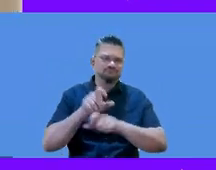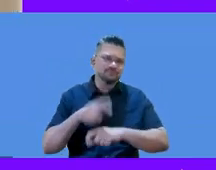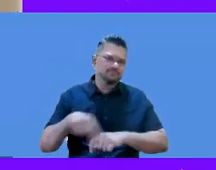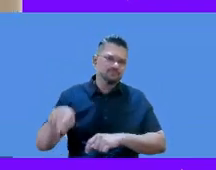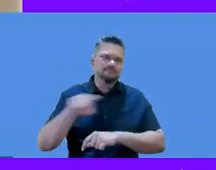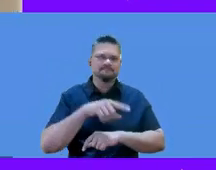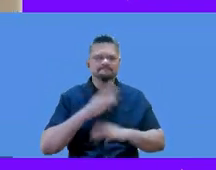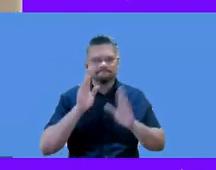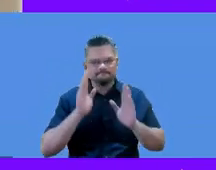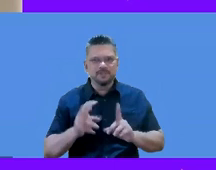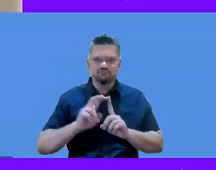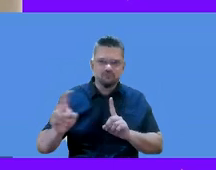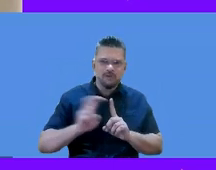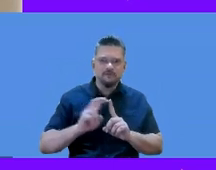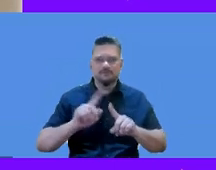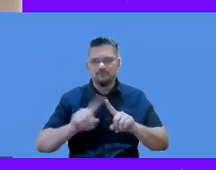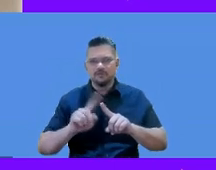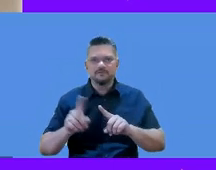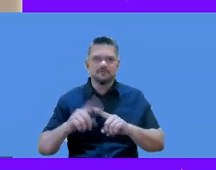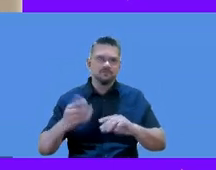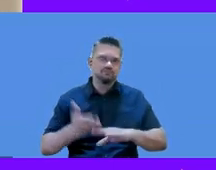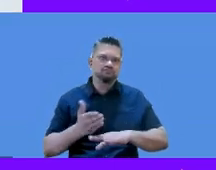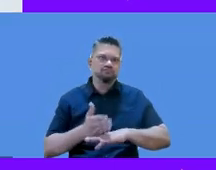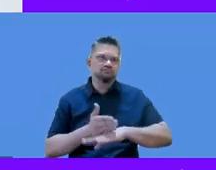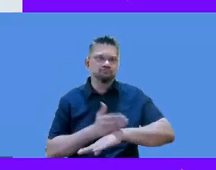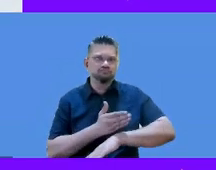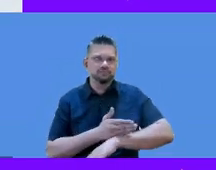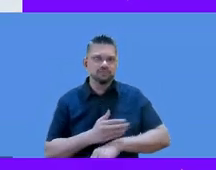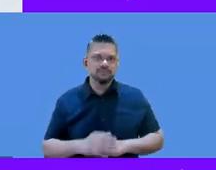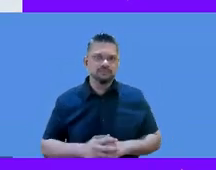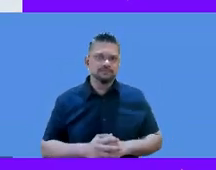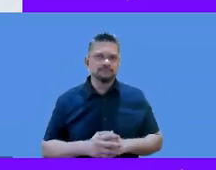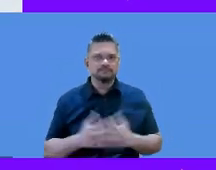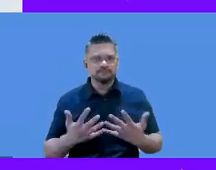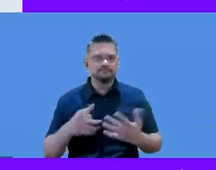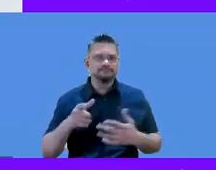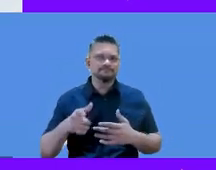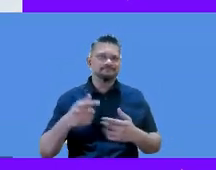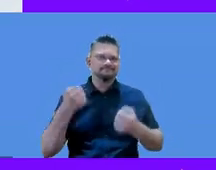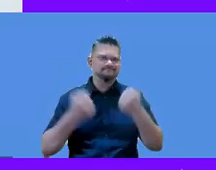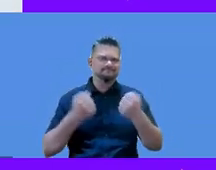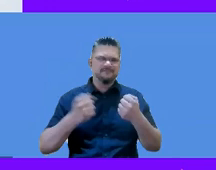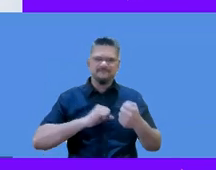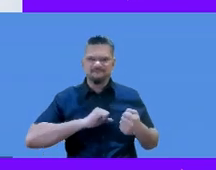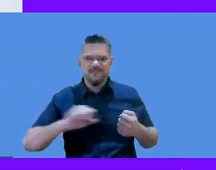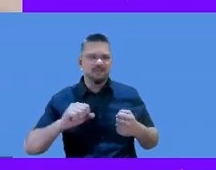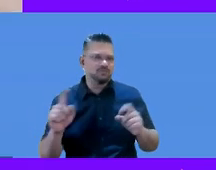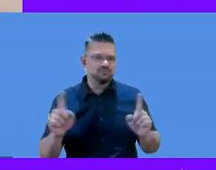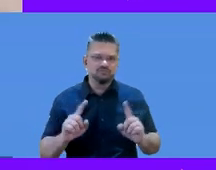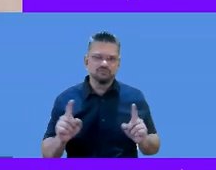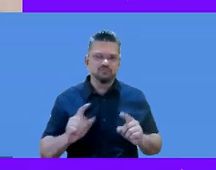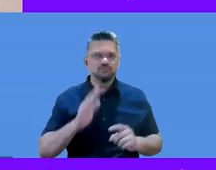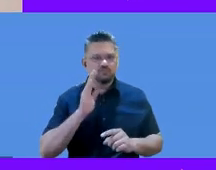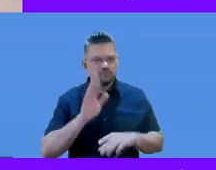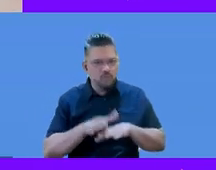na madereva waendeshe mwendo wa kawaida kama wanavyoaswa kila siku. Tangu igiciro kizo ngendo z'imodoka kikagabanuka cyane.